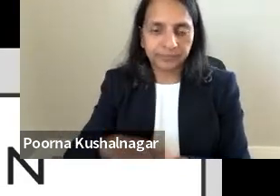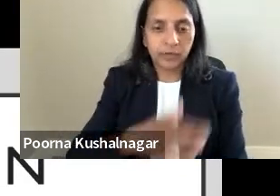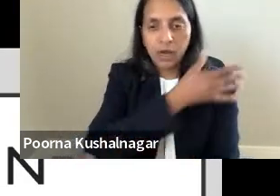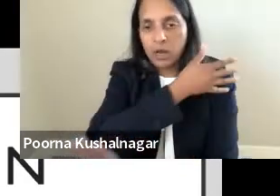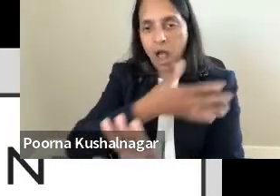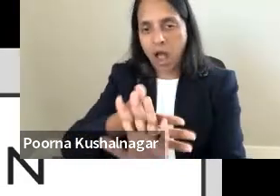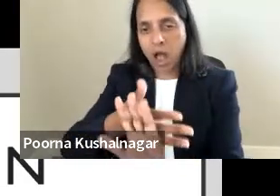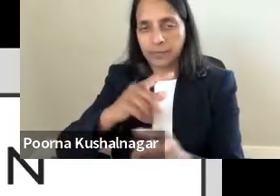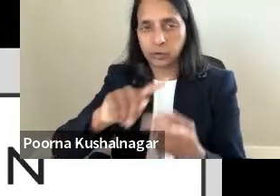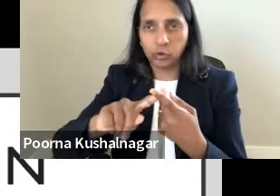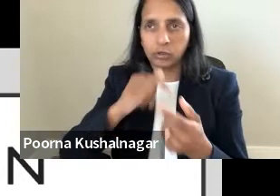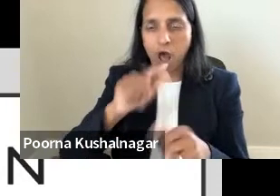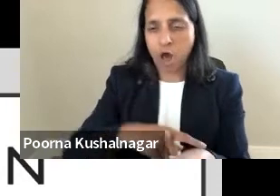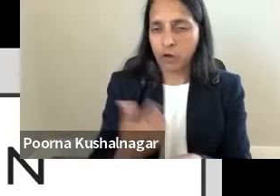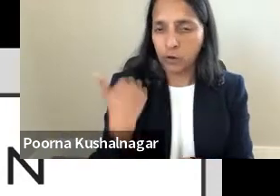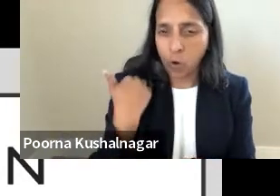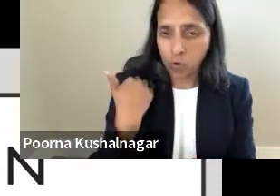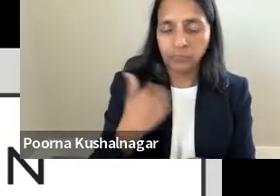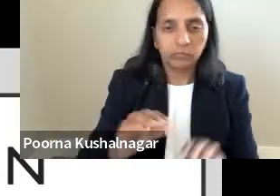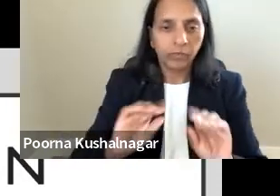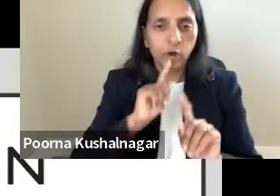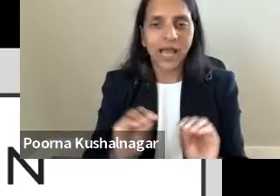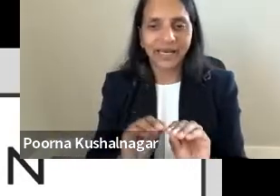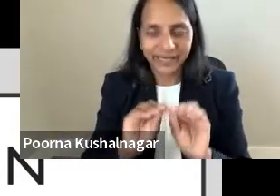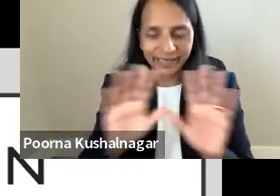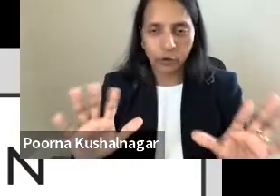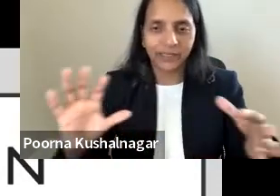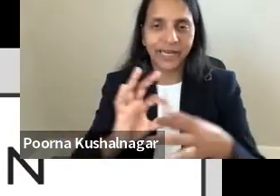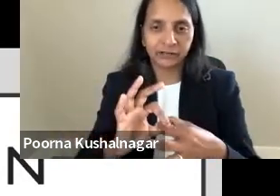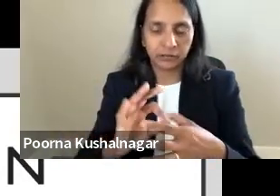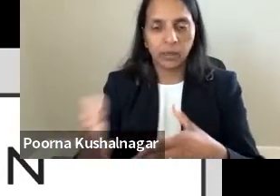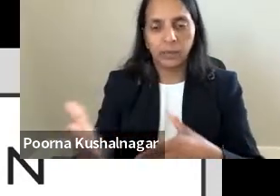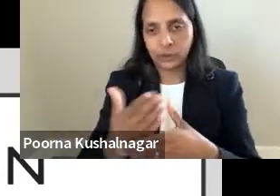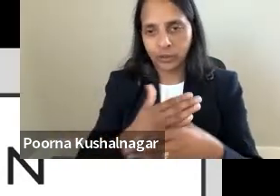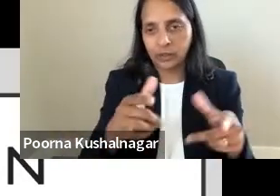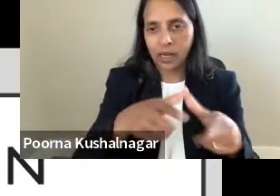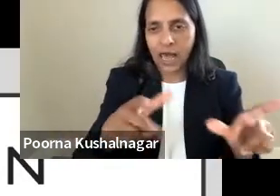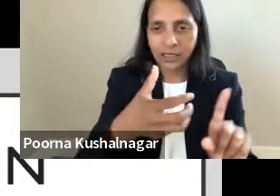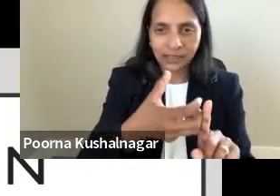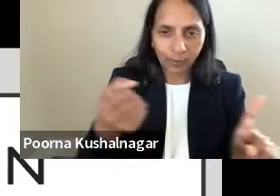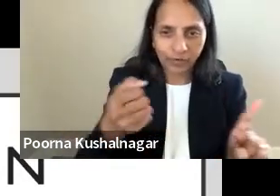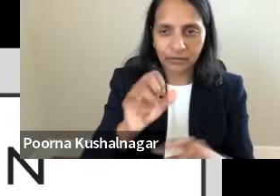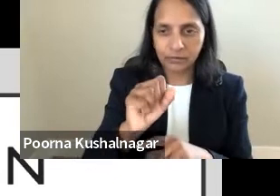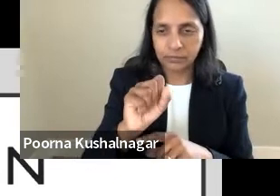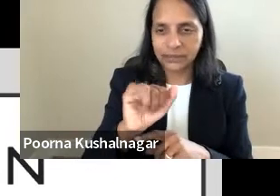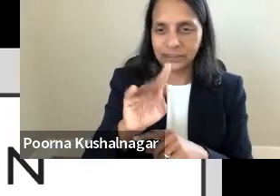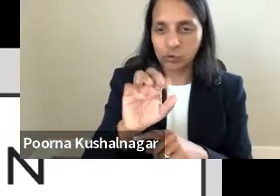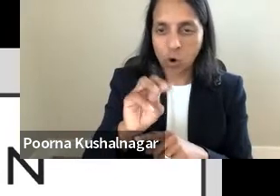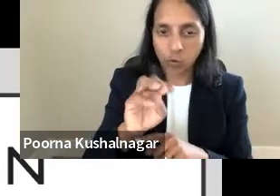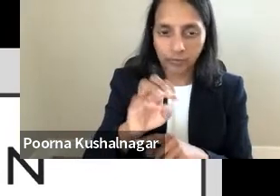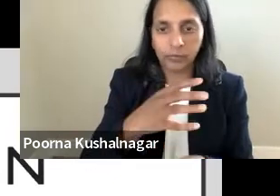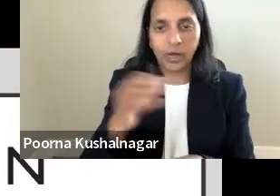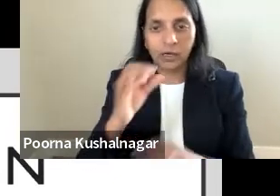To briefly review the literature, up until not long ago, there has been a clear connection between